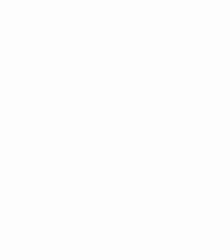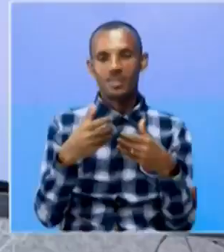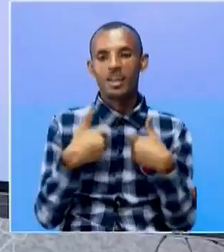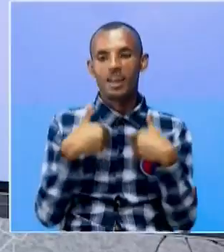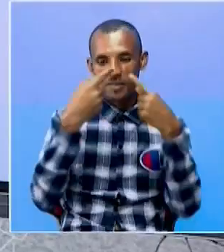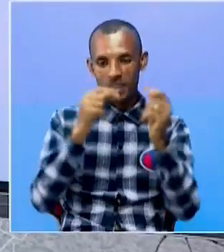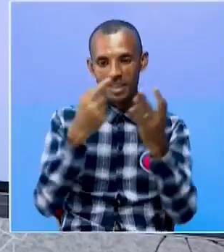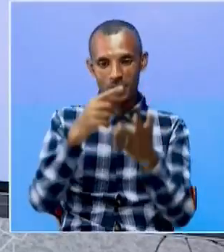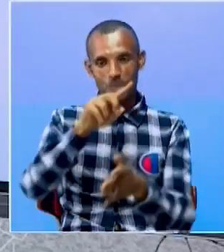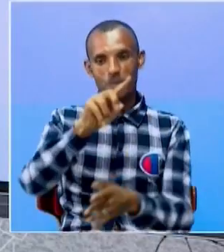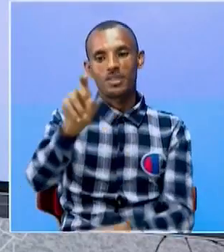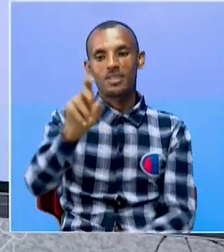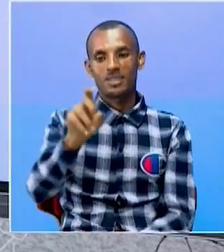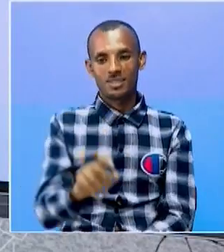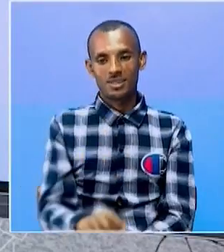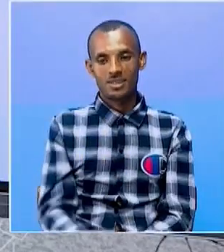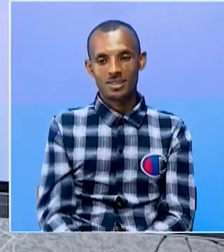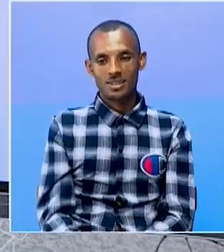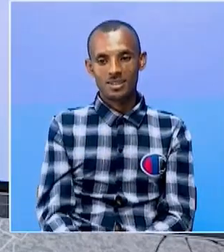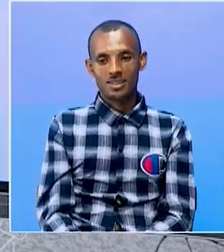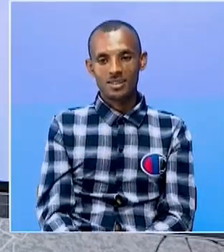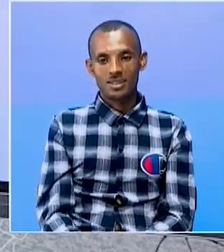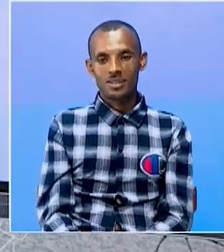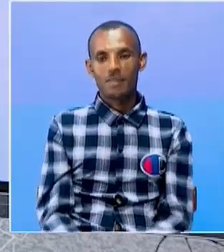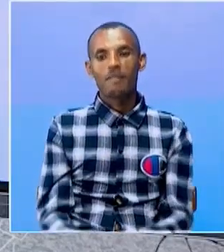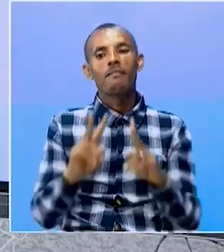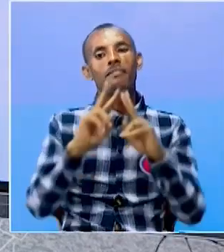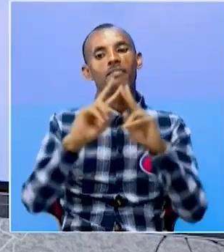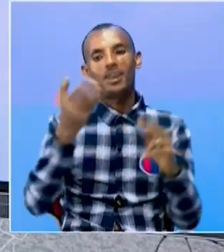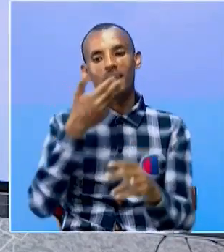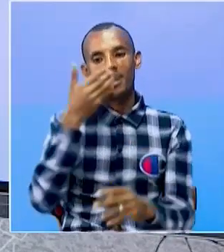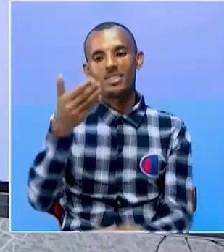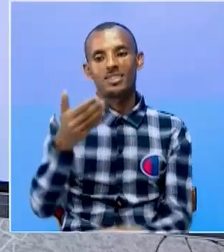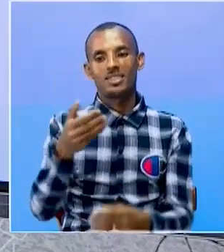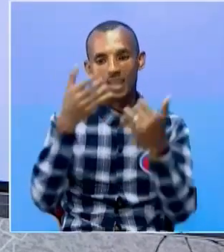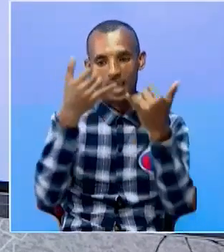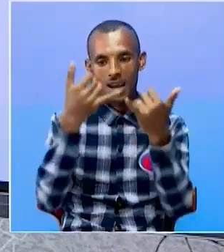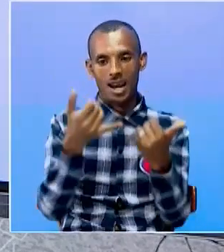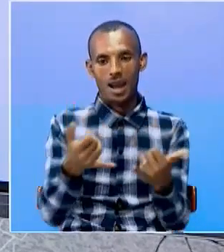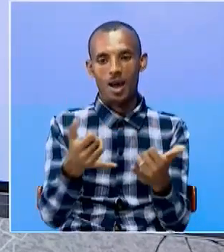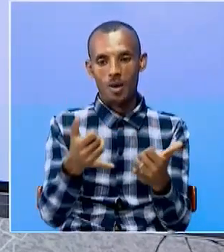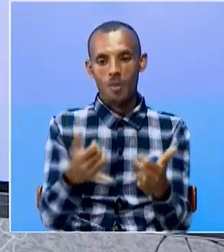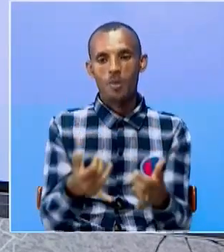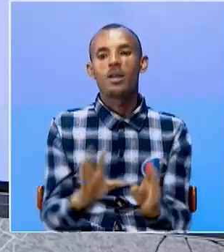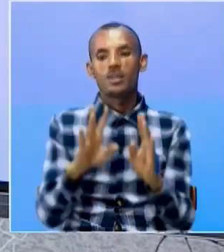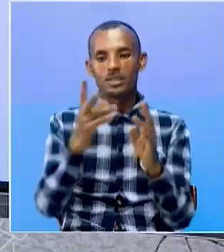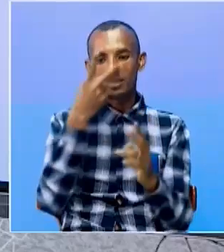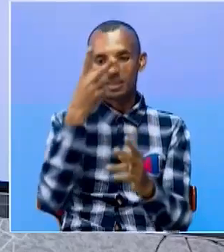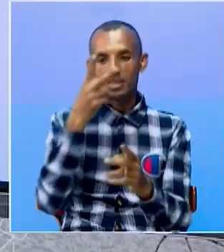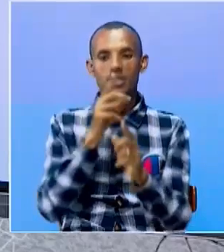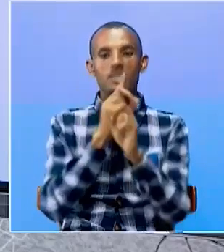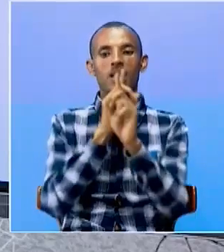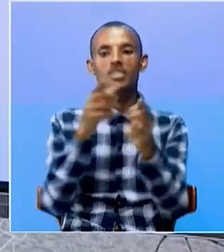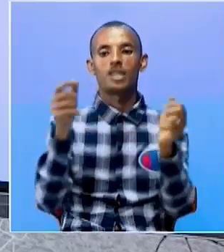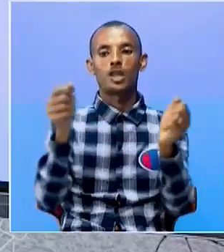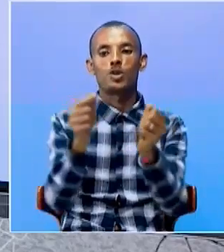Have you tried the question? Very nice. Now, let's see the answer